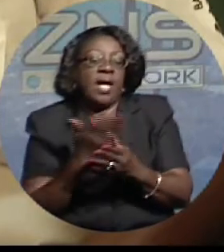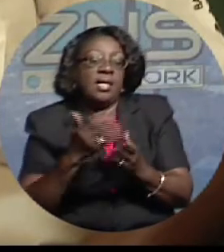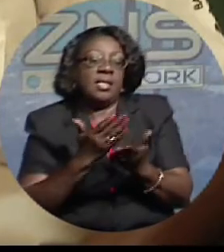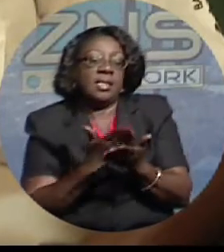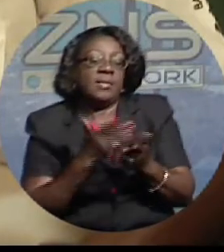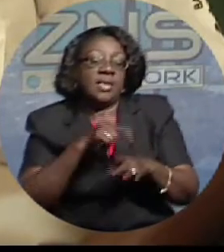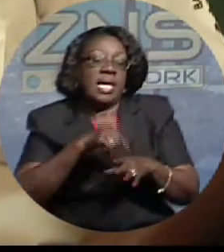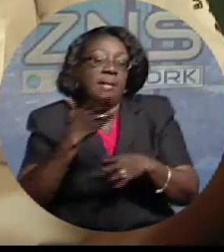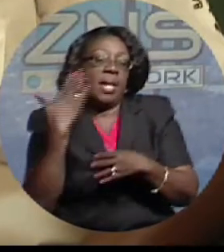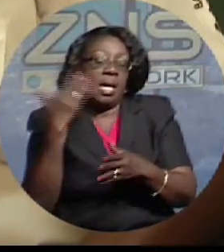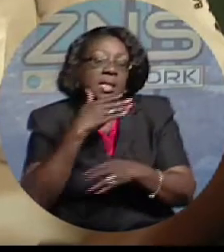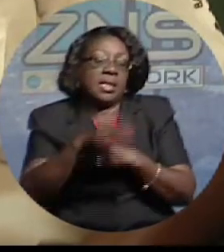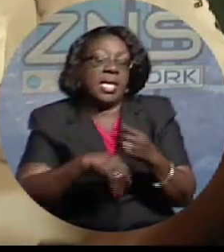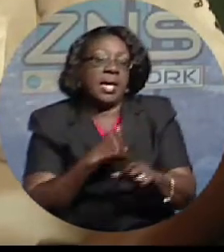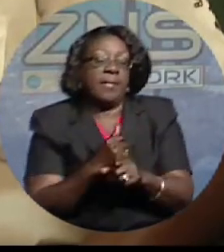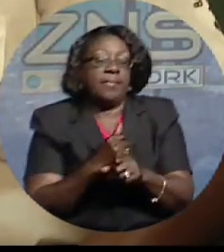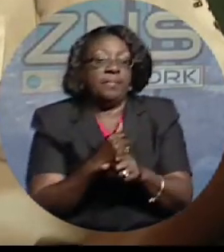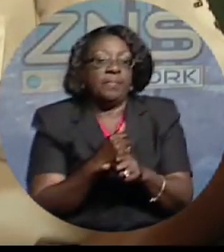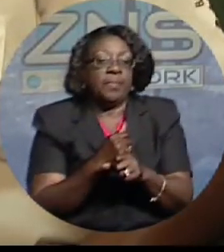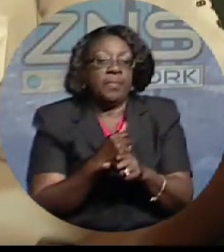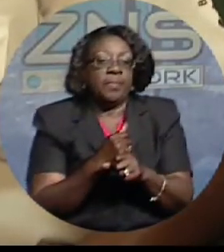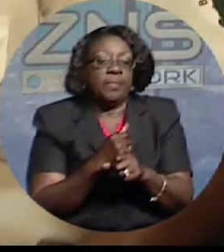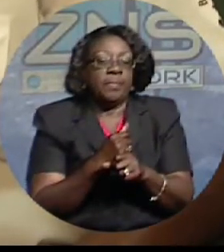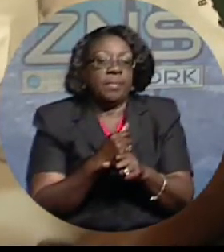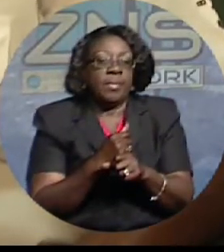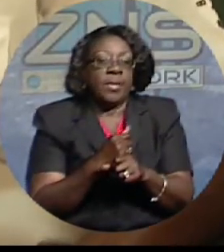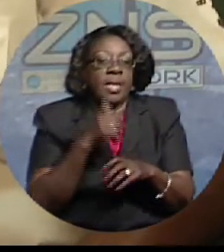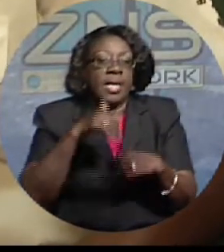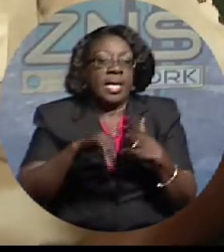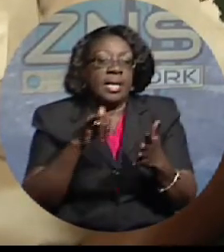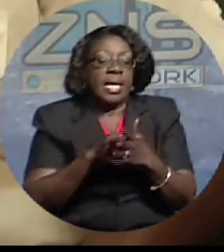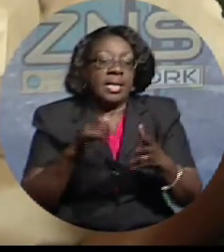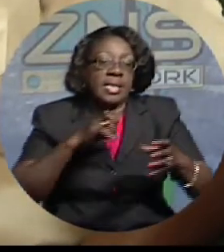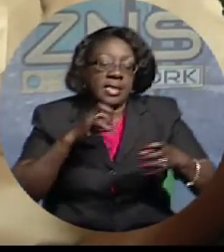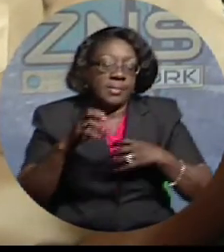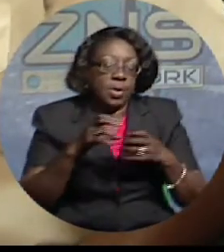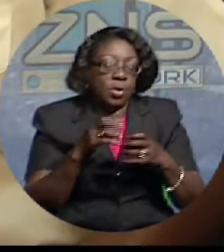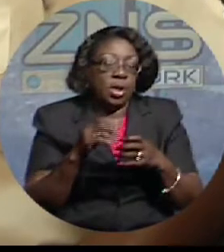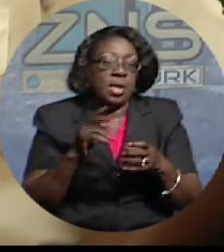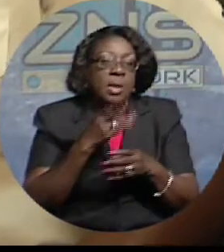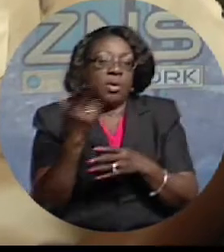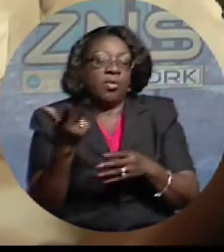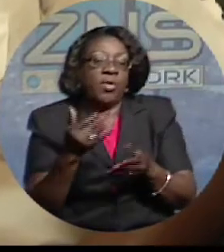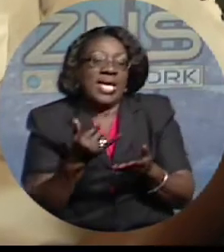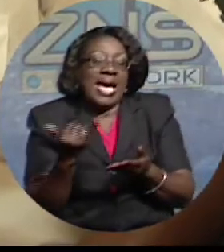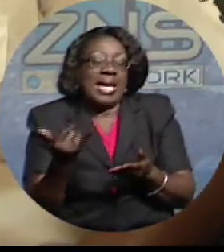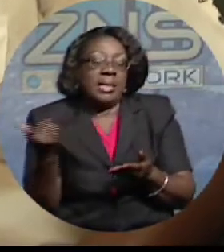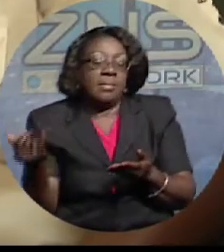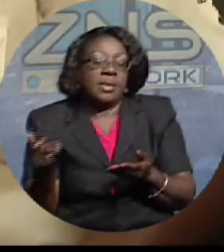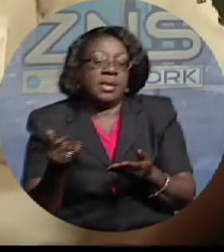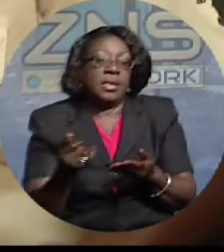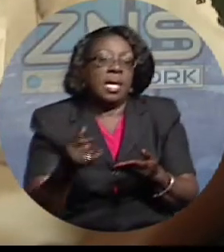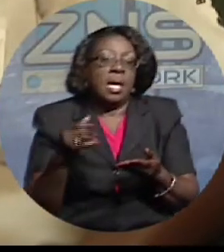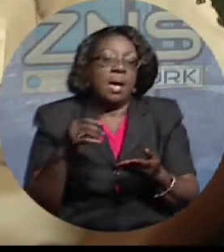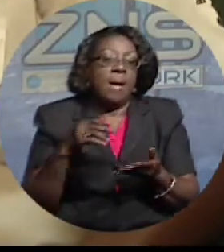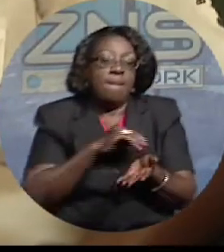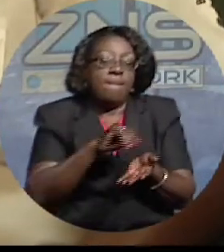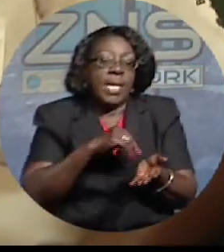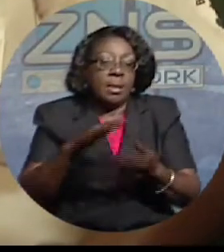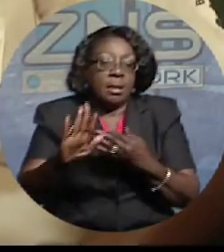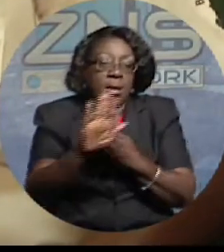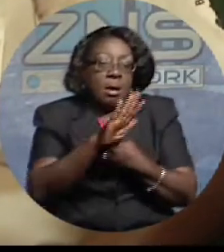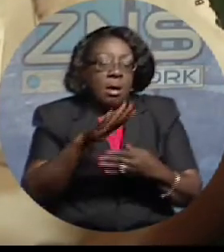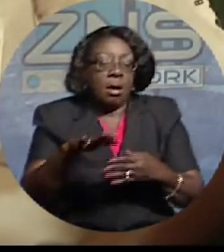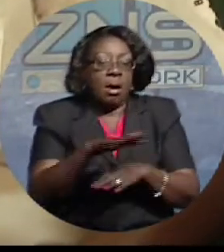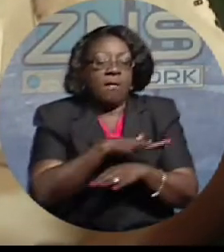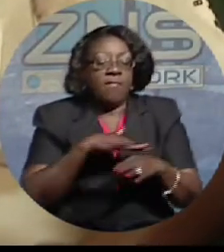the 23rd of October 2013. In that dispute, there were 3 items: medical coverage for the